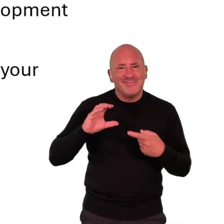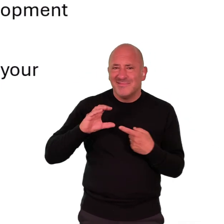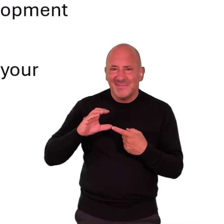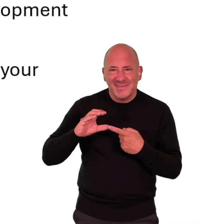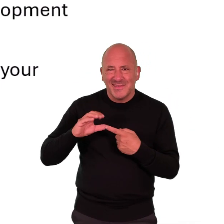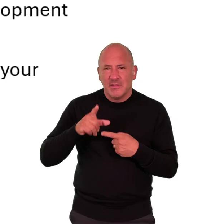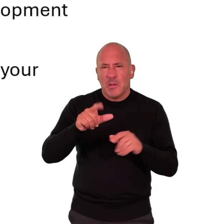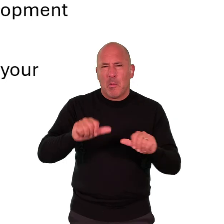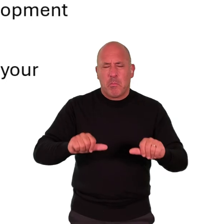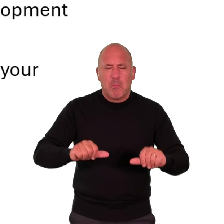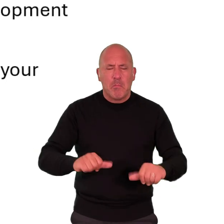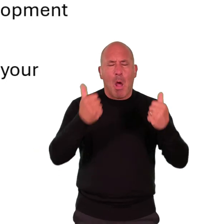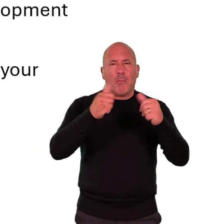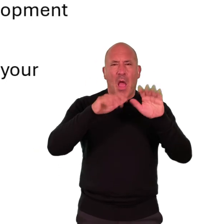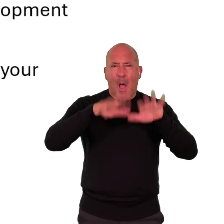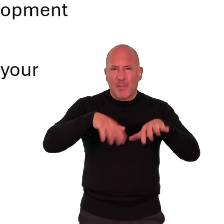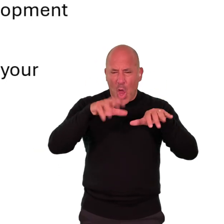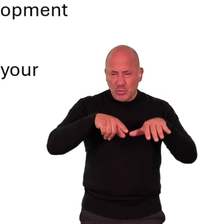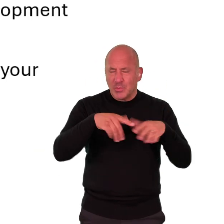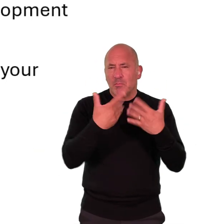future.